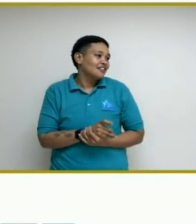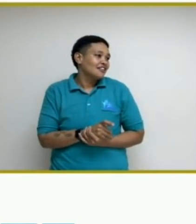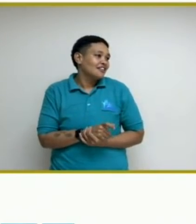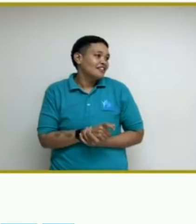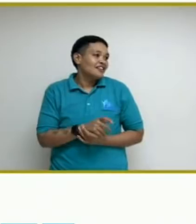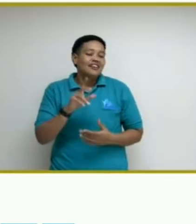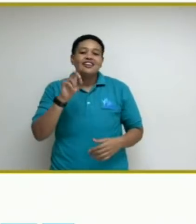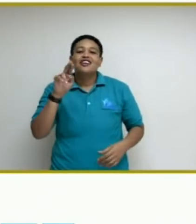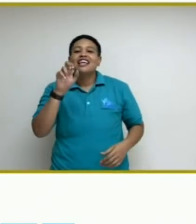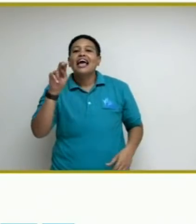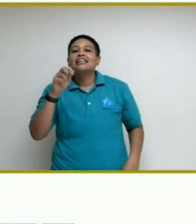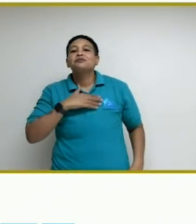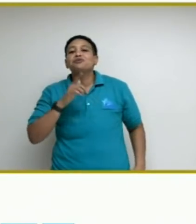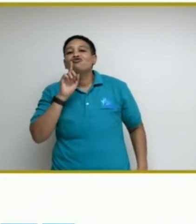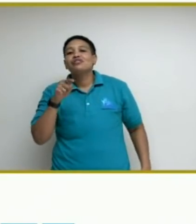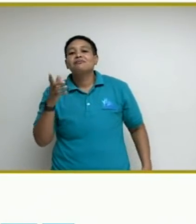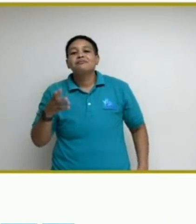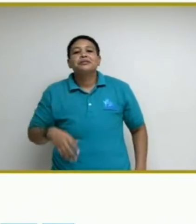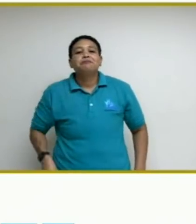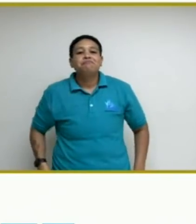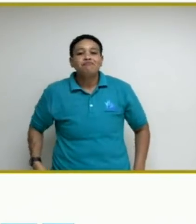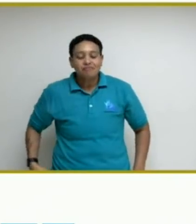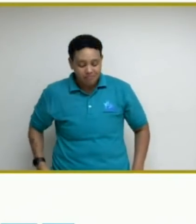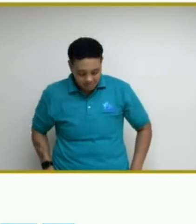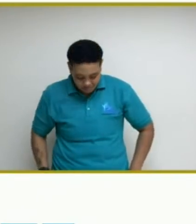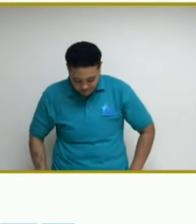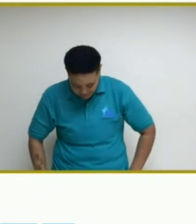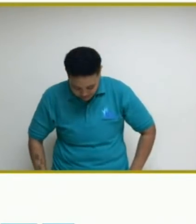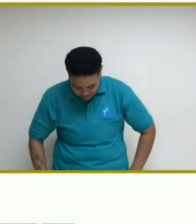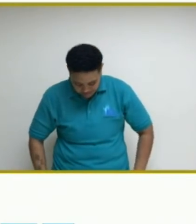Dr. Ennis, you want to respond to that?